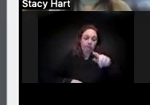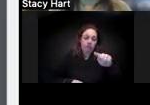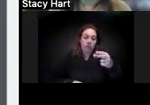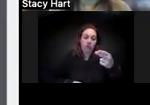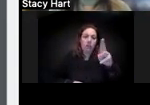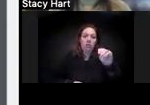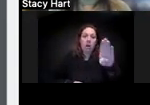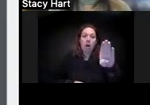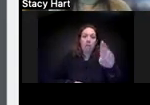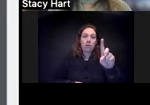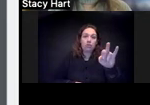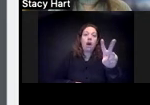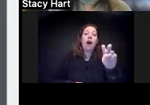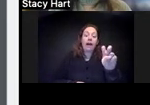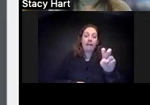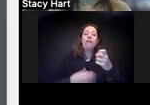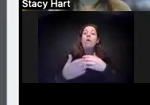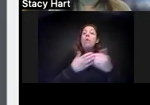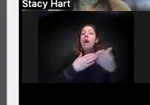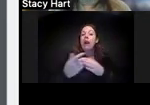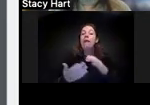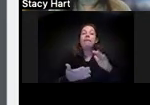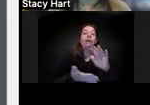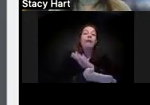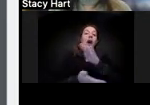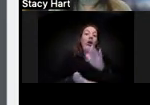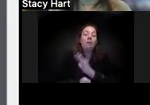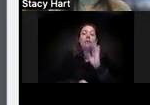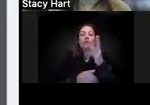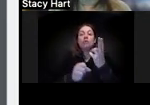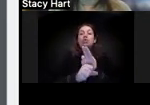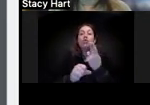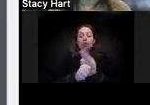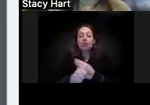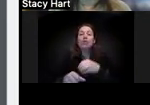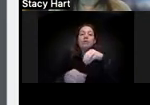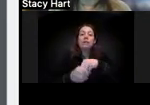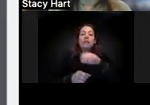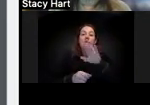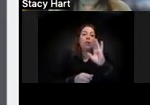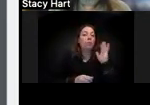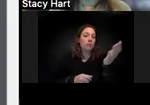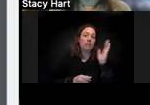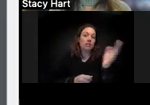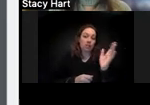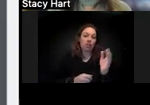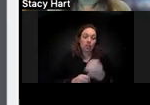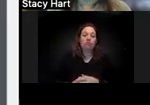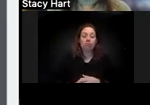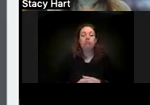in a presentation, as long as those documents are provided in an accessible